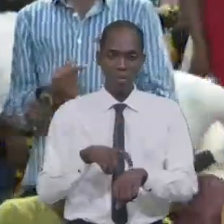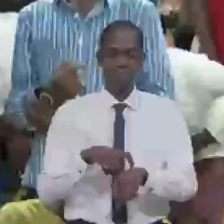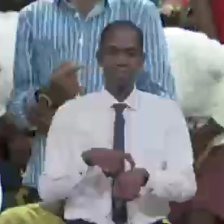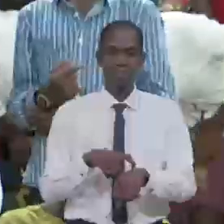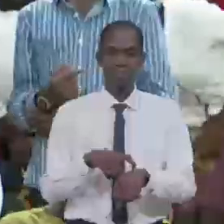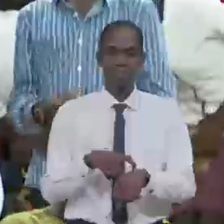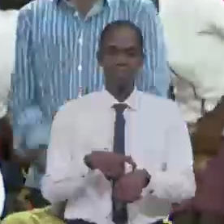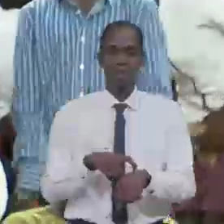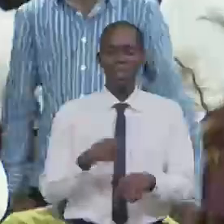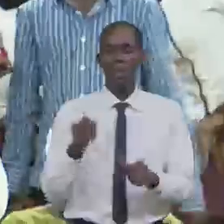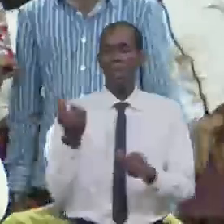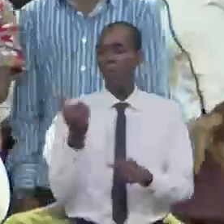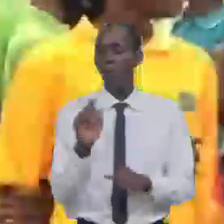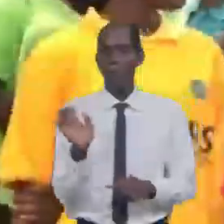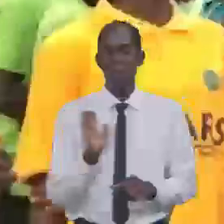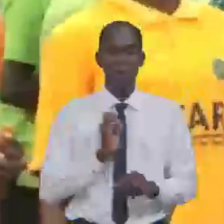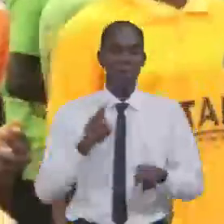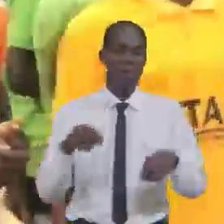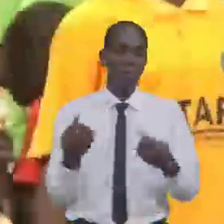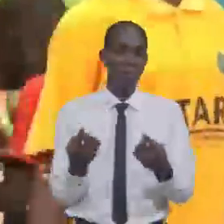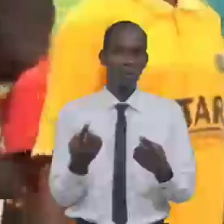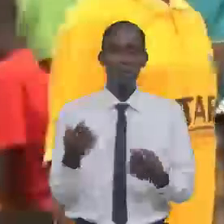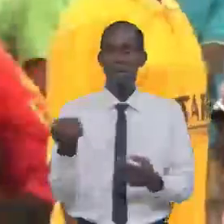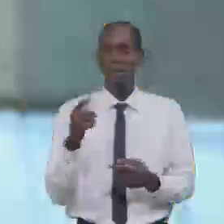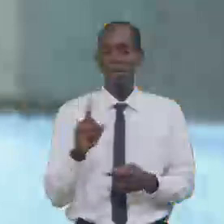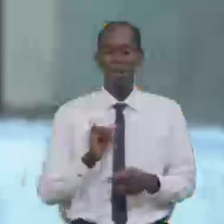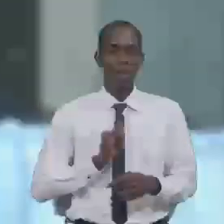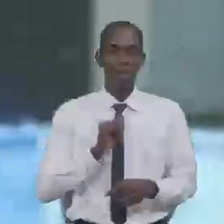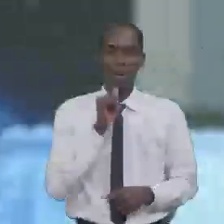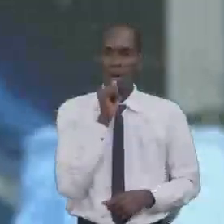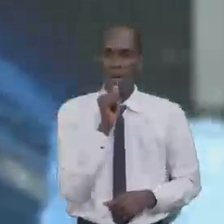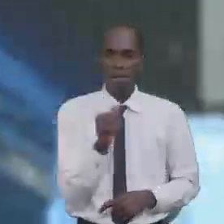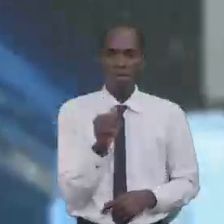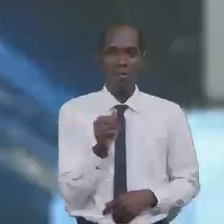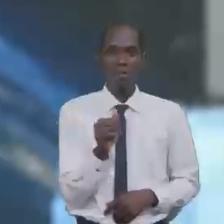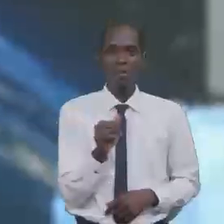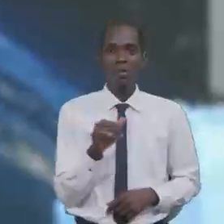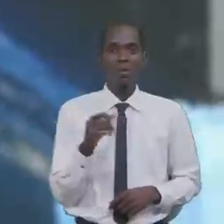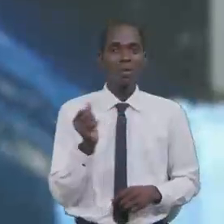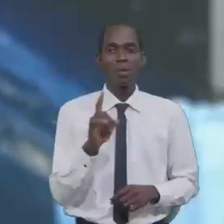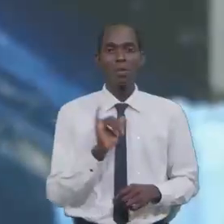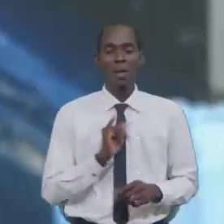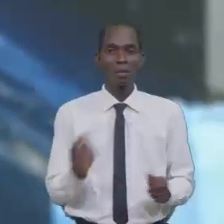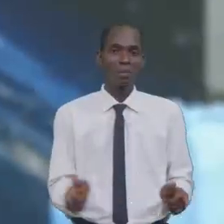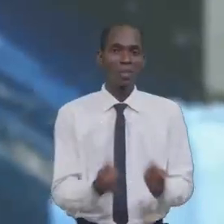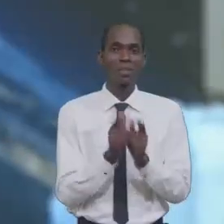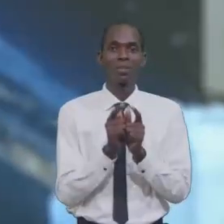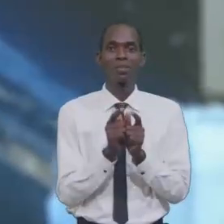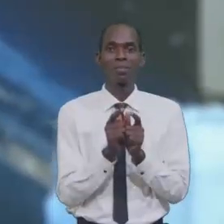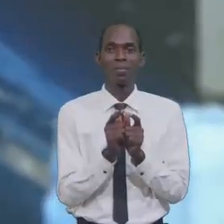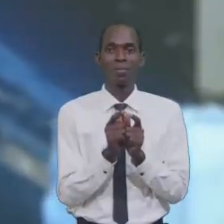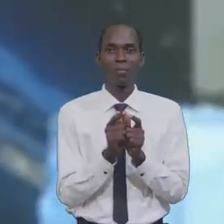wherever I go, wherever I am, whoever I meet,